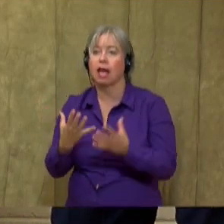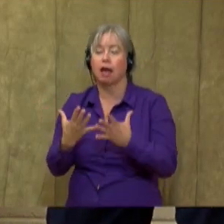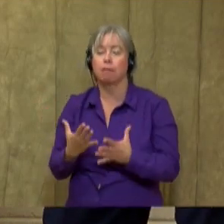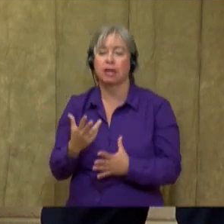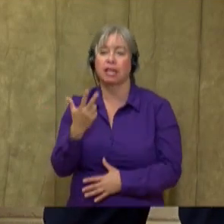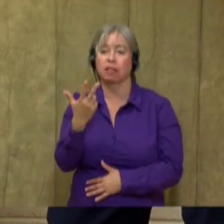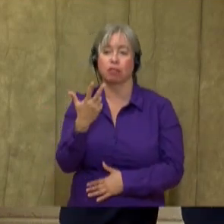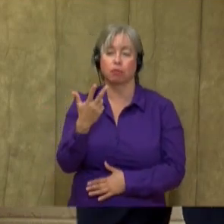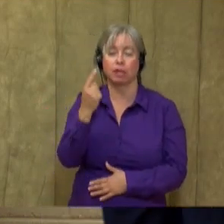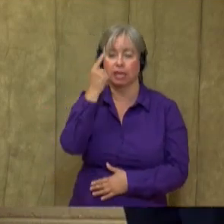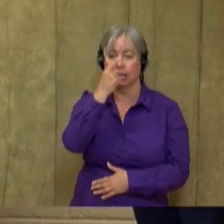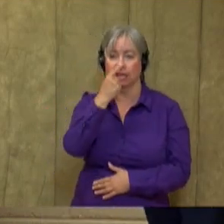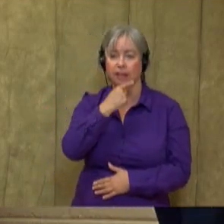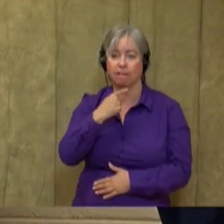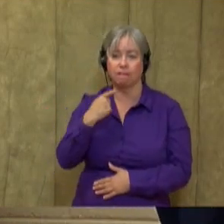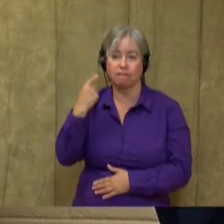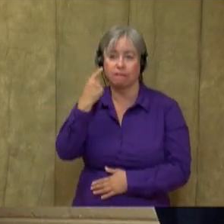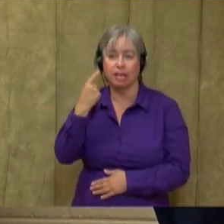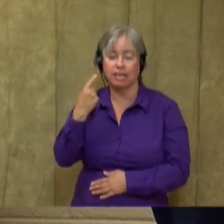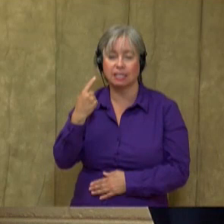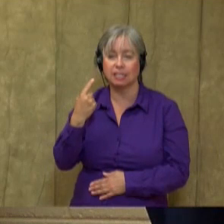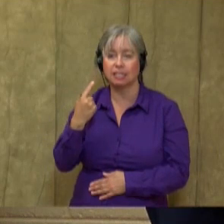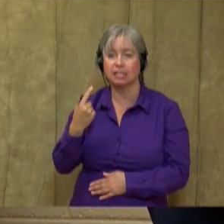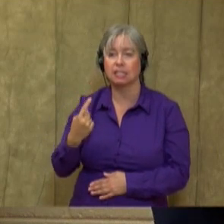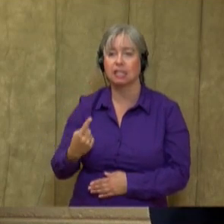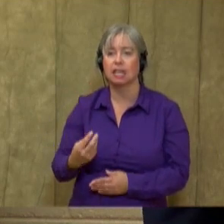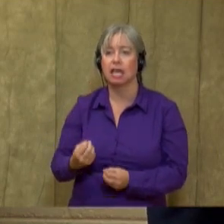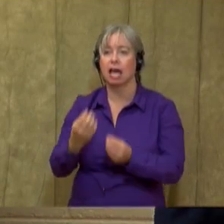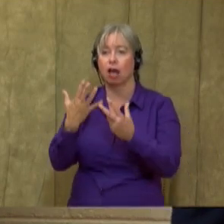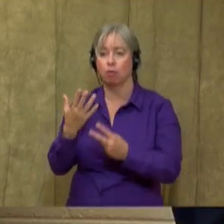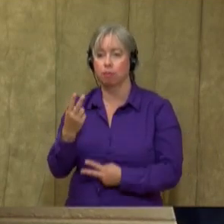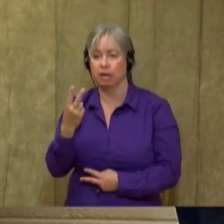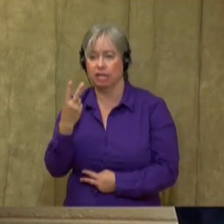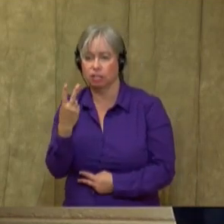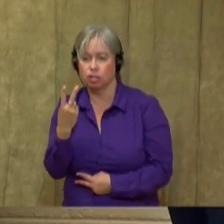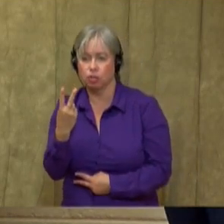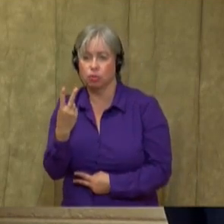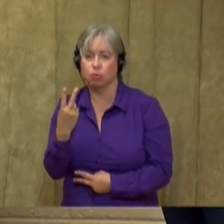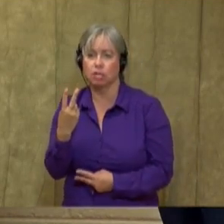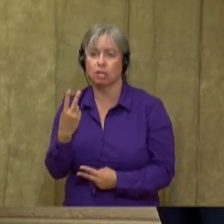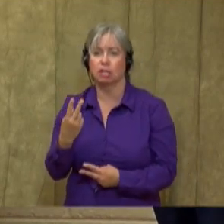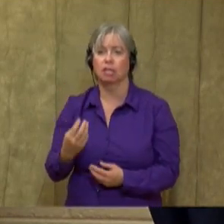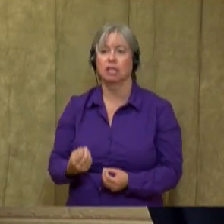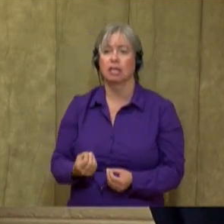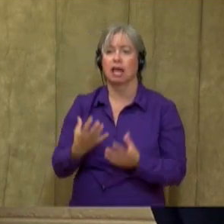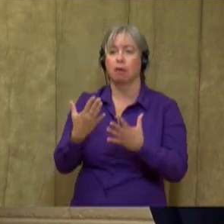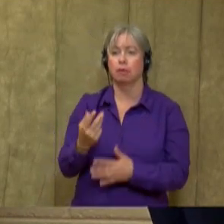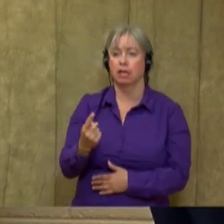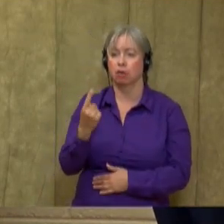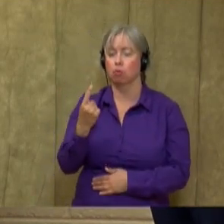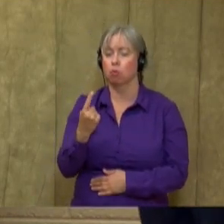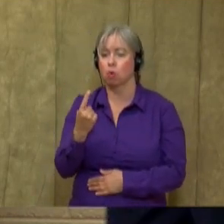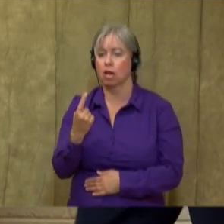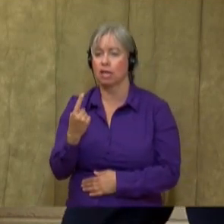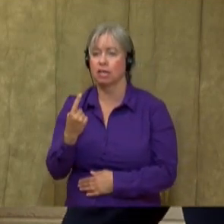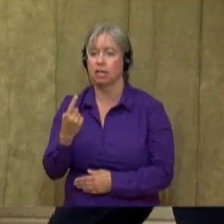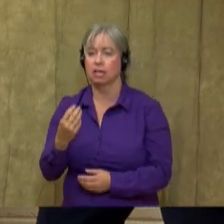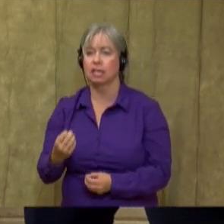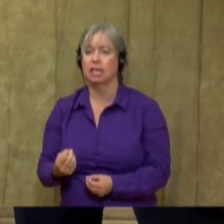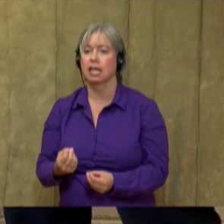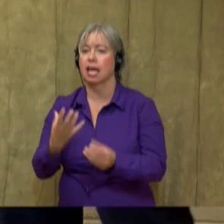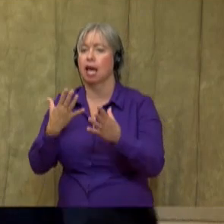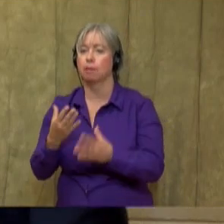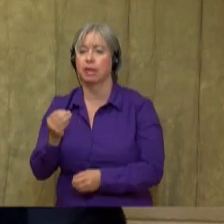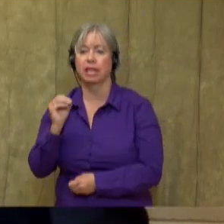painted? How many are going to have 2 faces painted? How many will have 1 face painted? And then how many are going to have